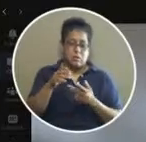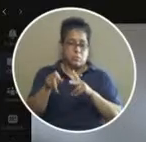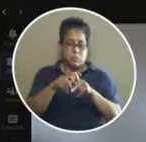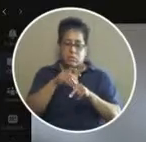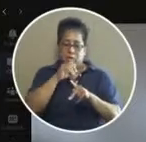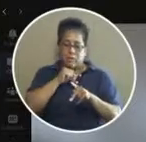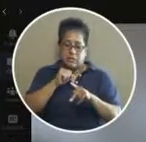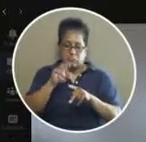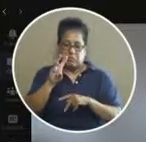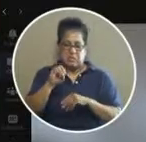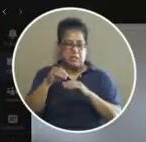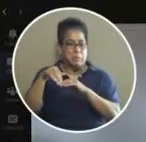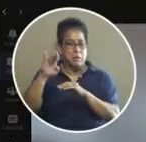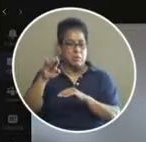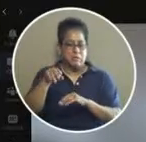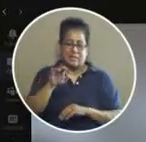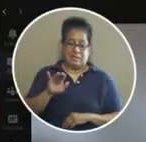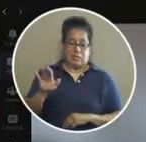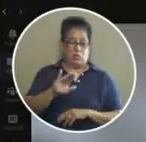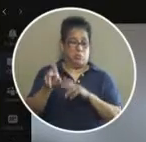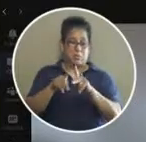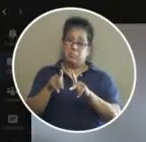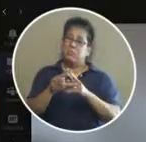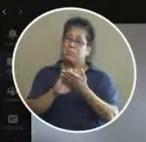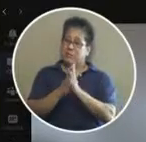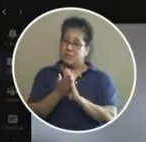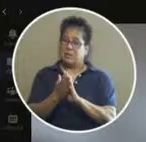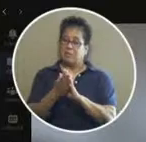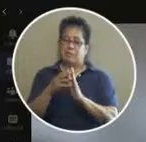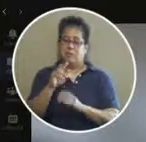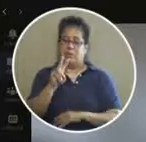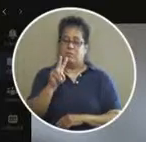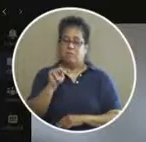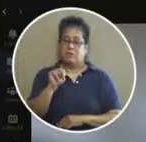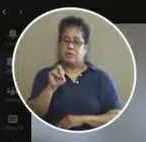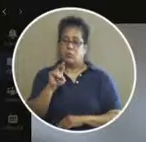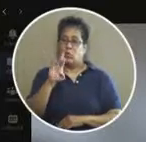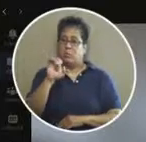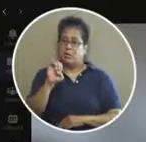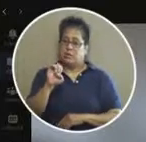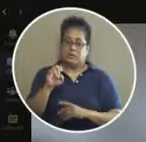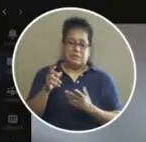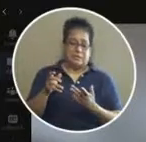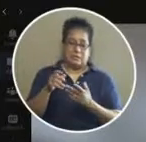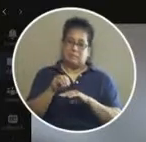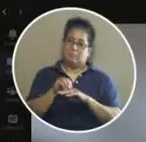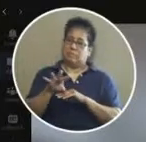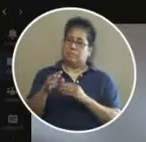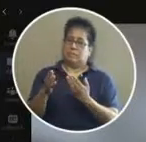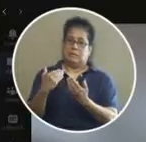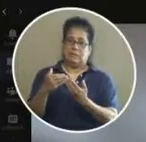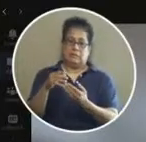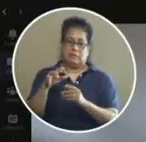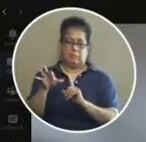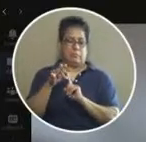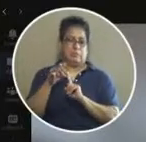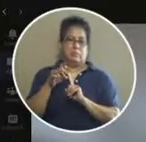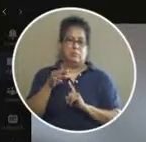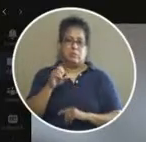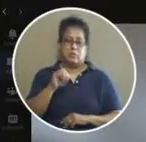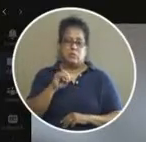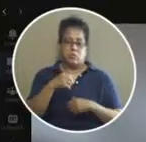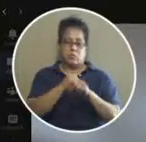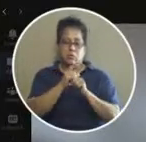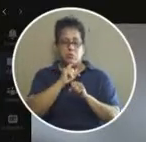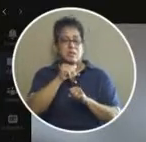age of 60, you place them in a very vulnerable situation. And so I just want to make sure that we understand that no